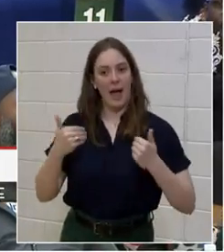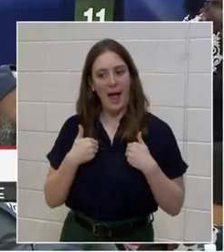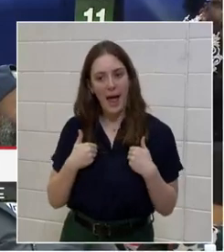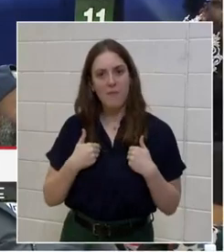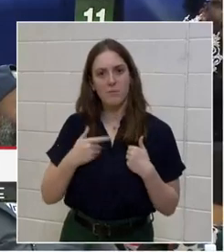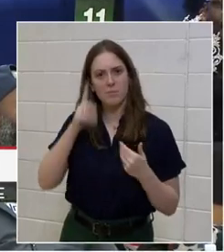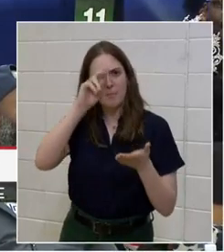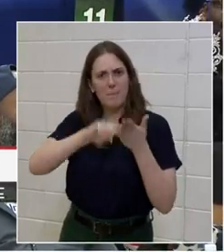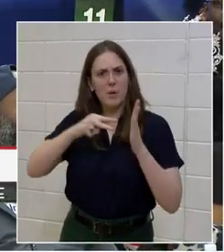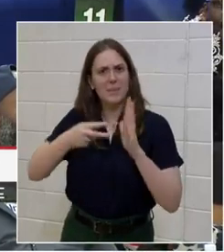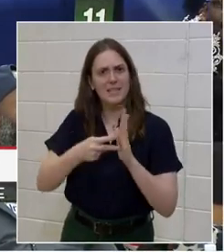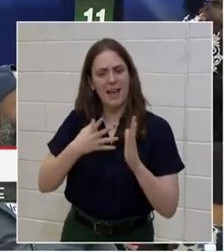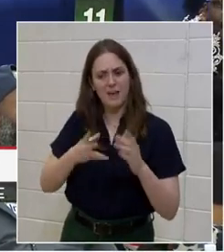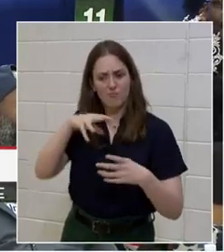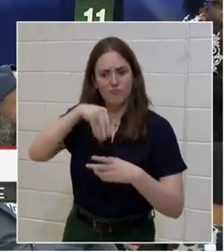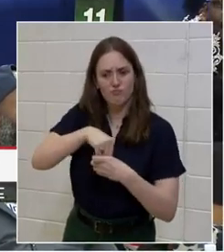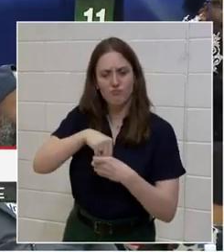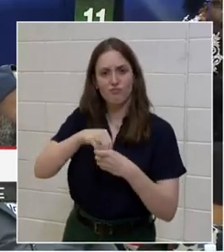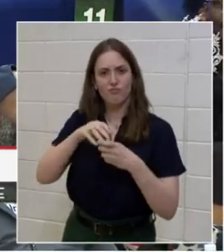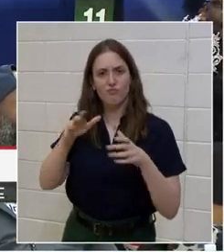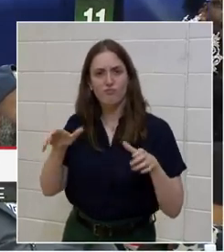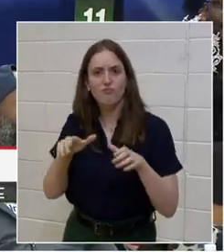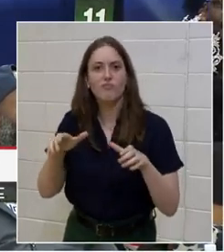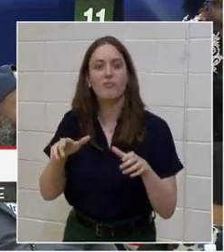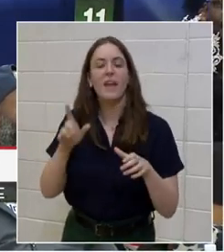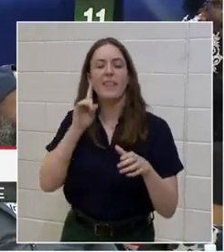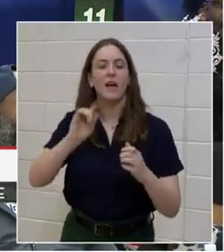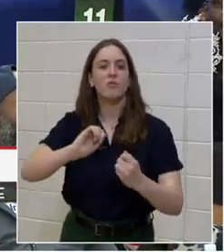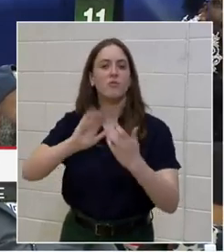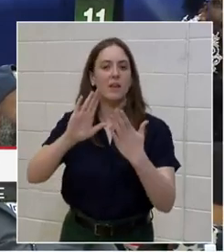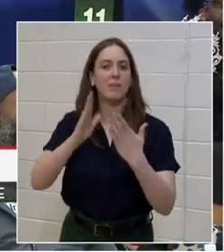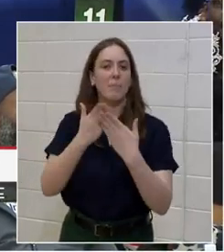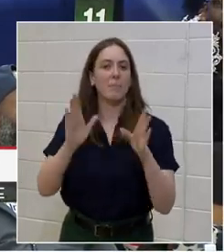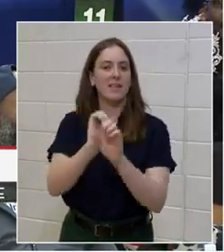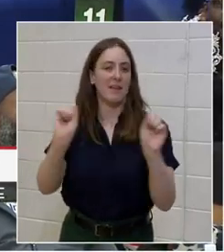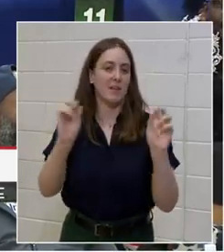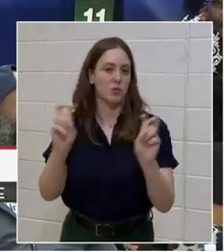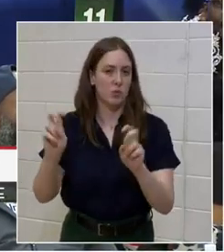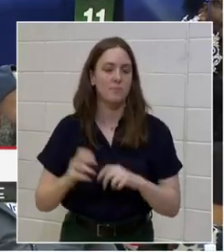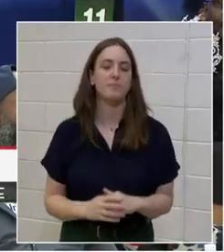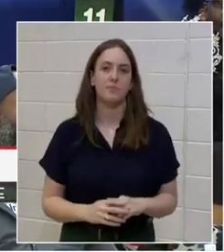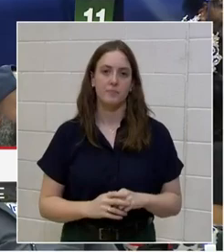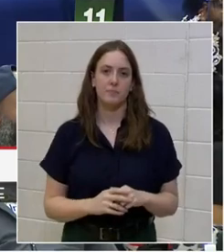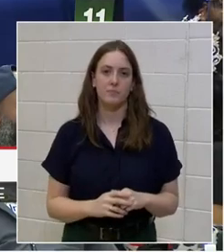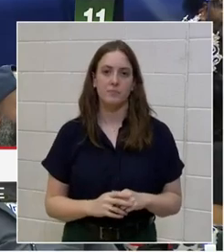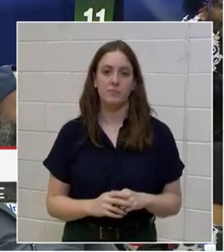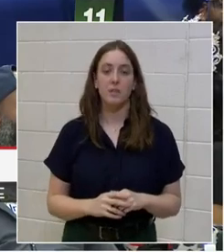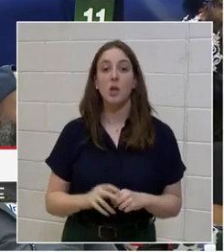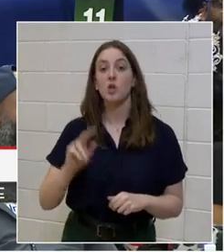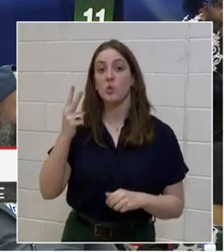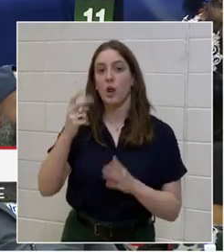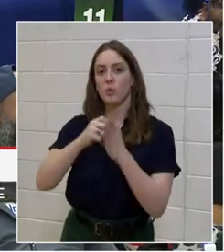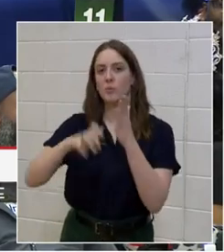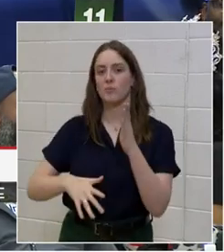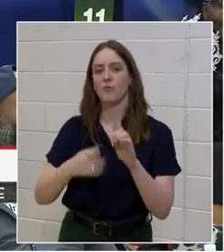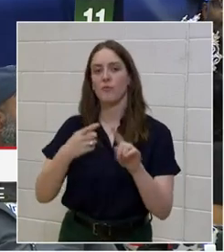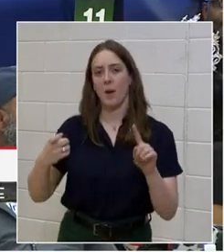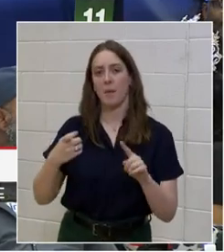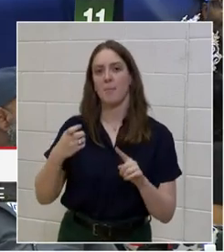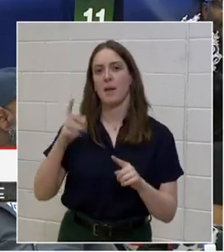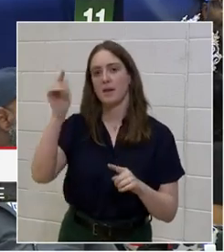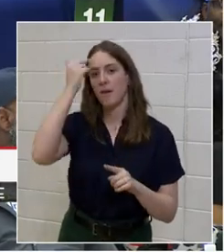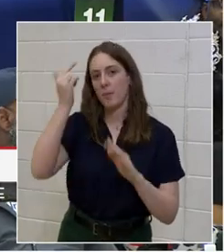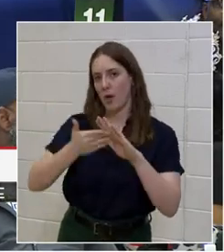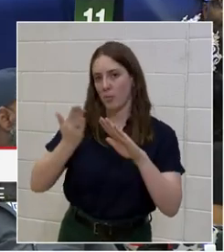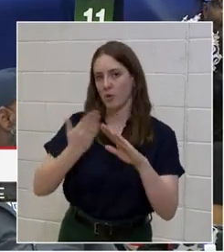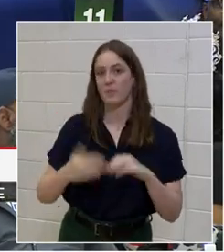our young folks engaged in a way that can address some of our public safety issues. We took away $2 from government operations. We